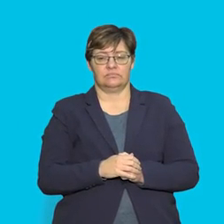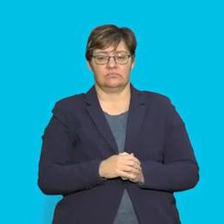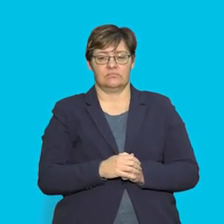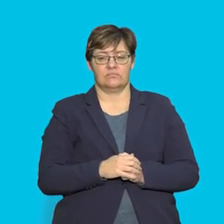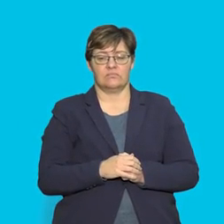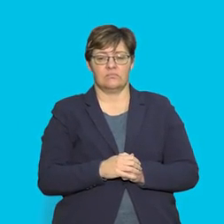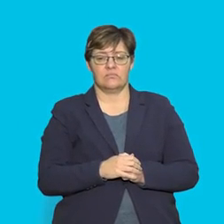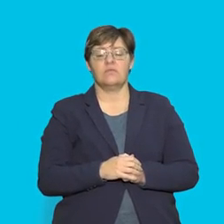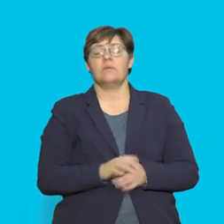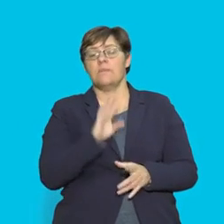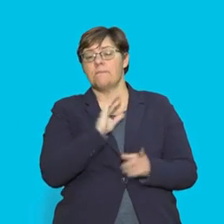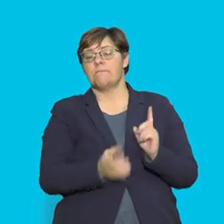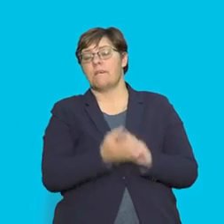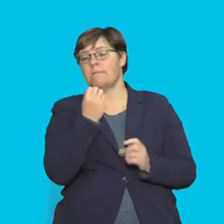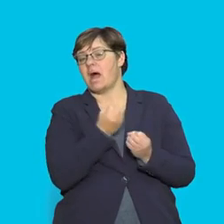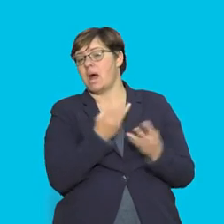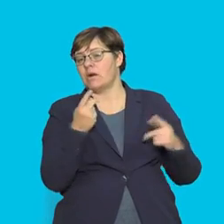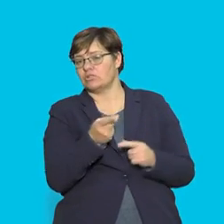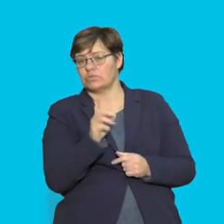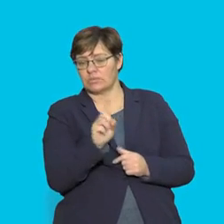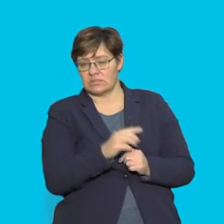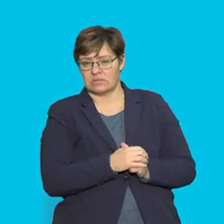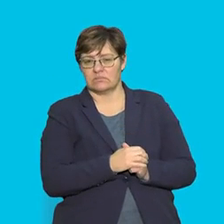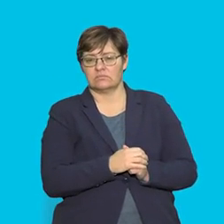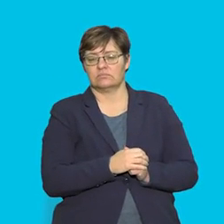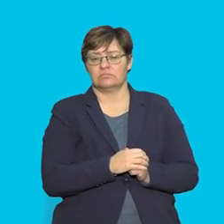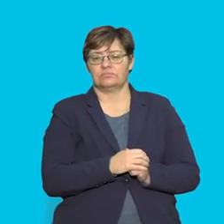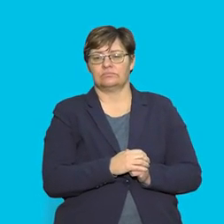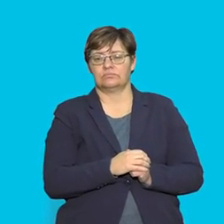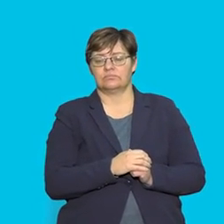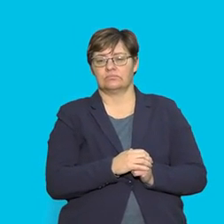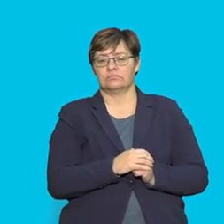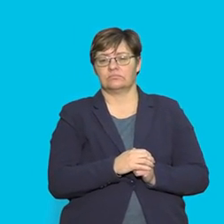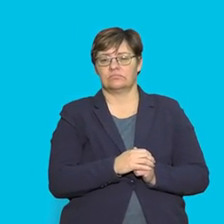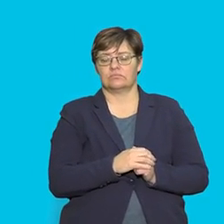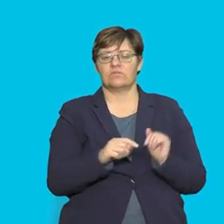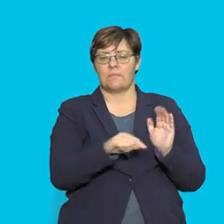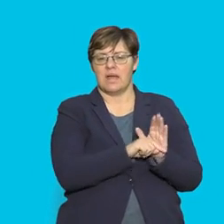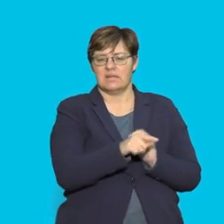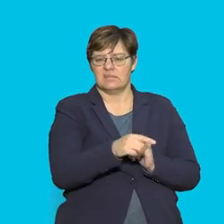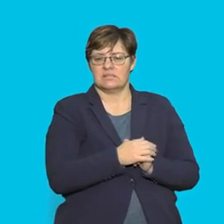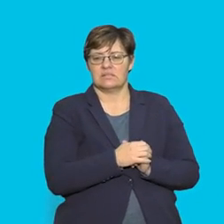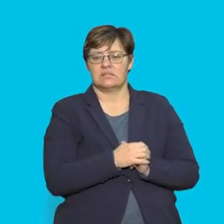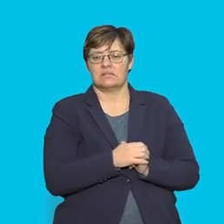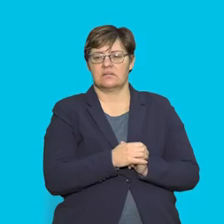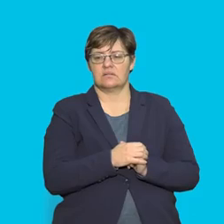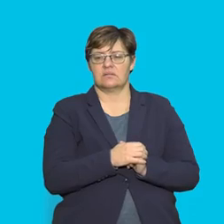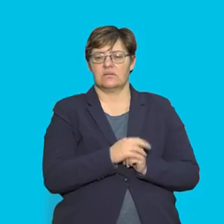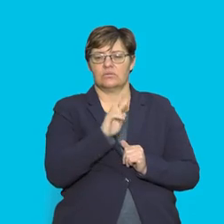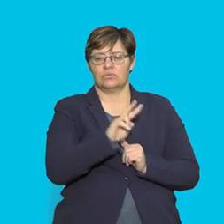109,094,68. And then you will then find how much that is. And to do that, I will just say